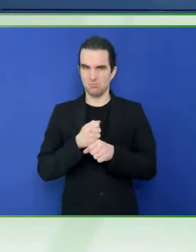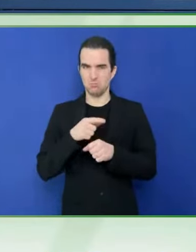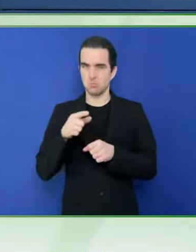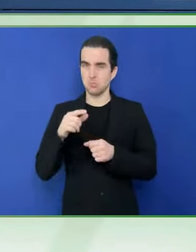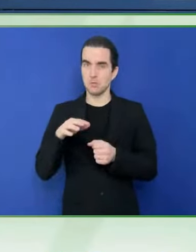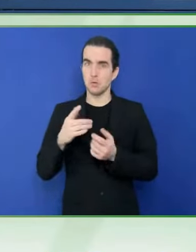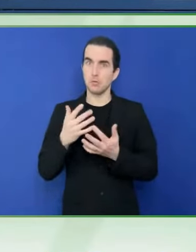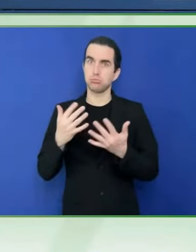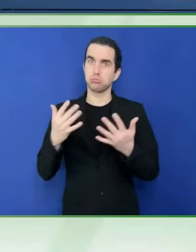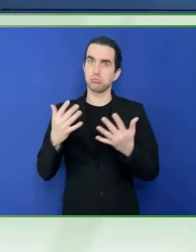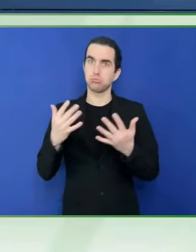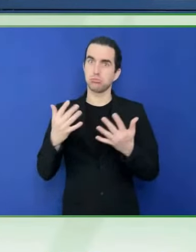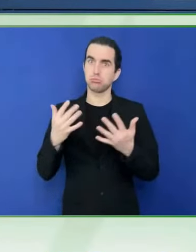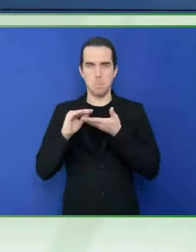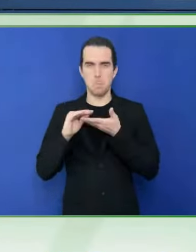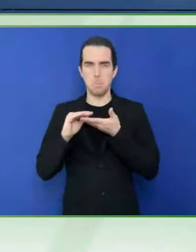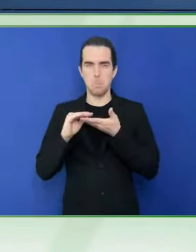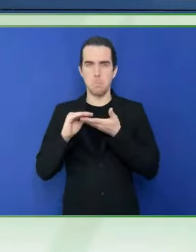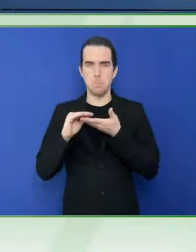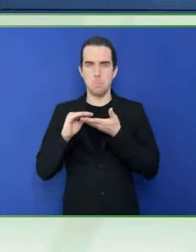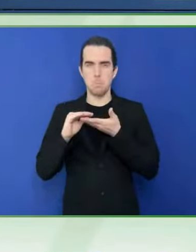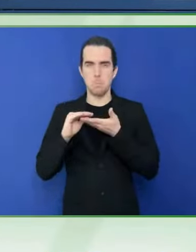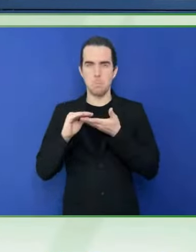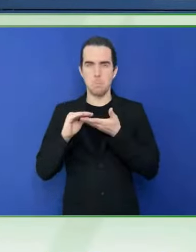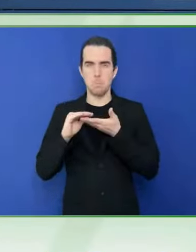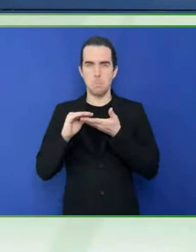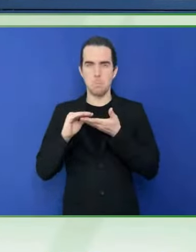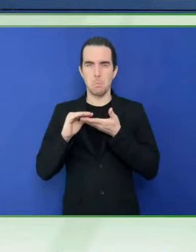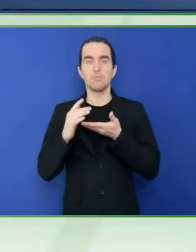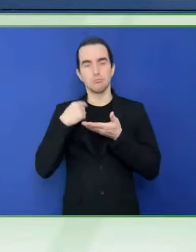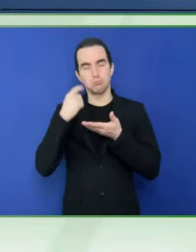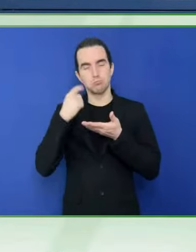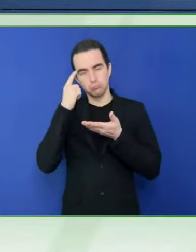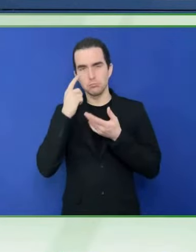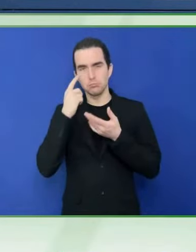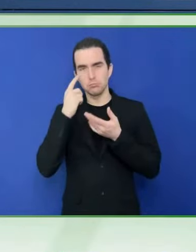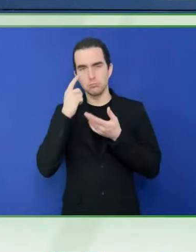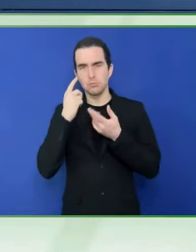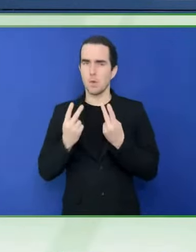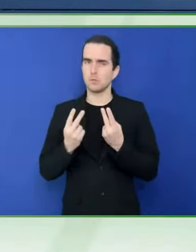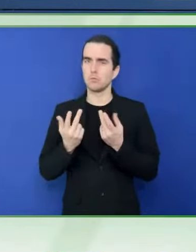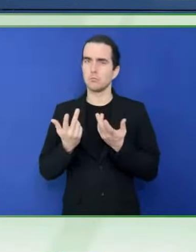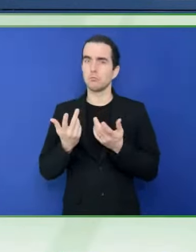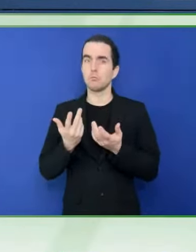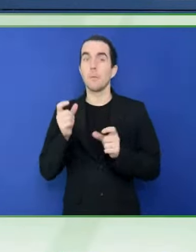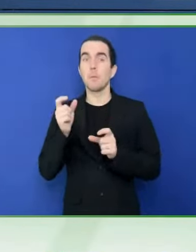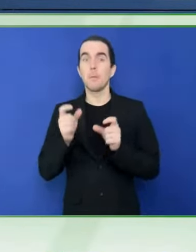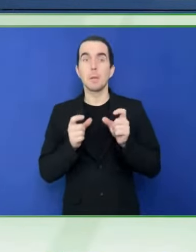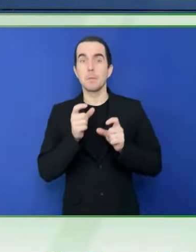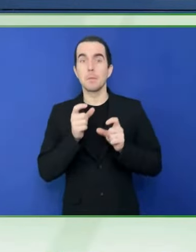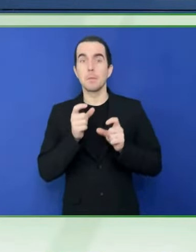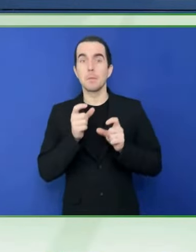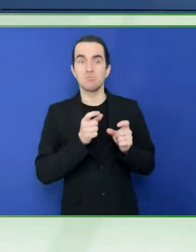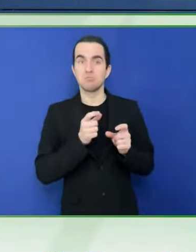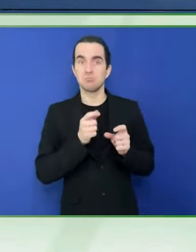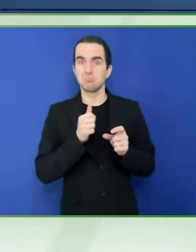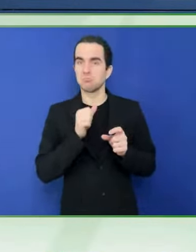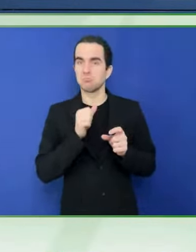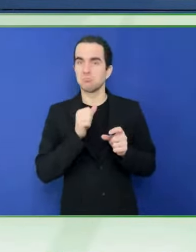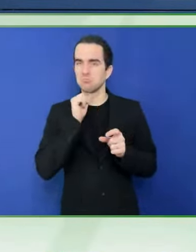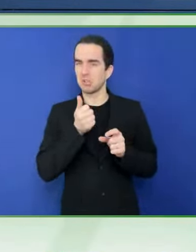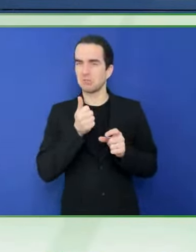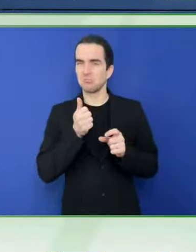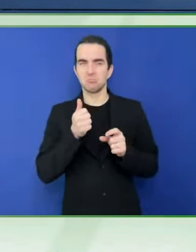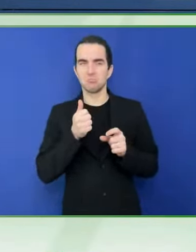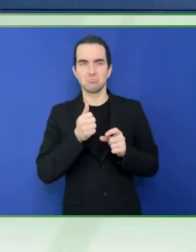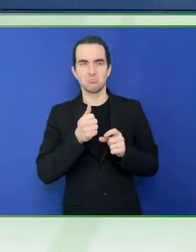basis, who are less frequent users. Yes, okay. But so we have